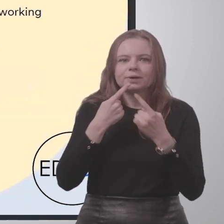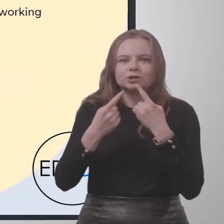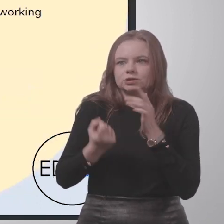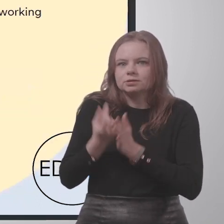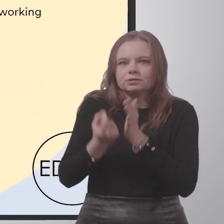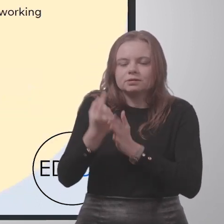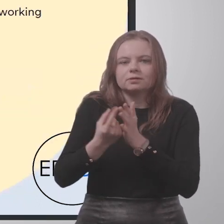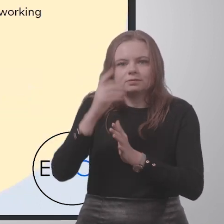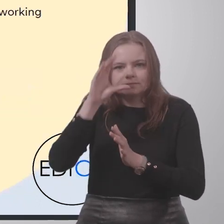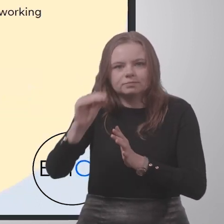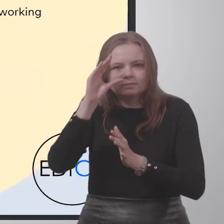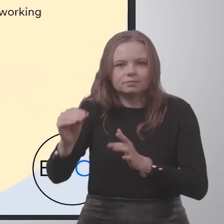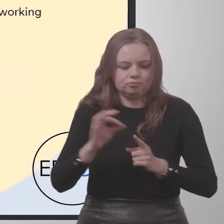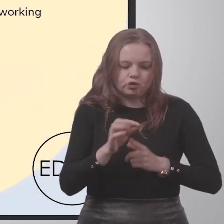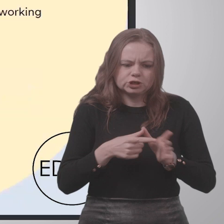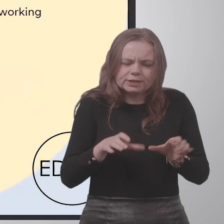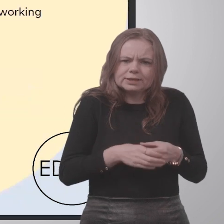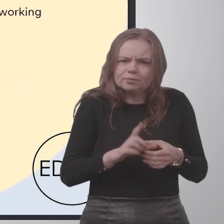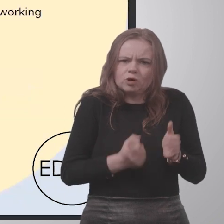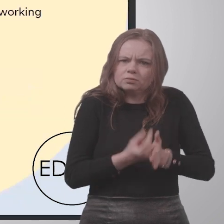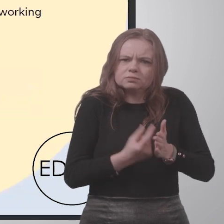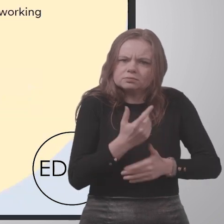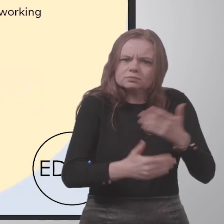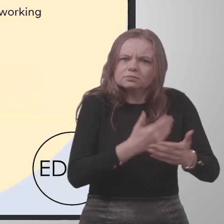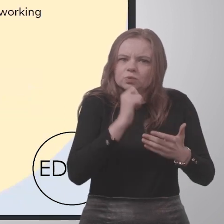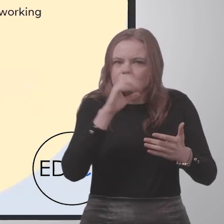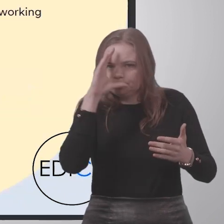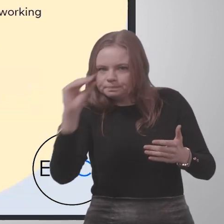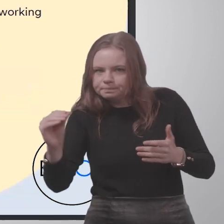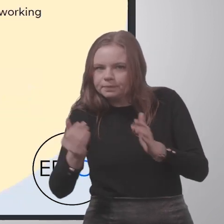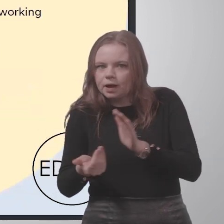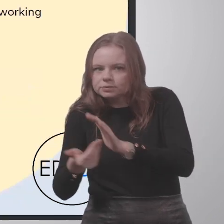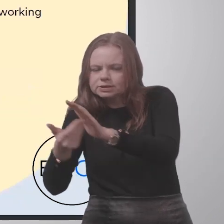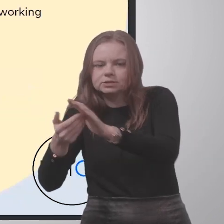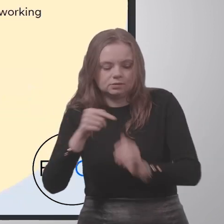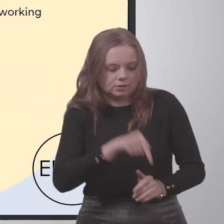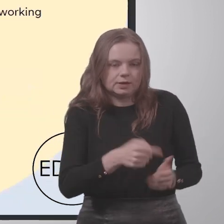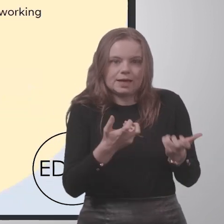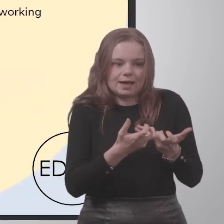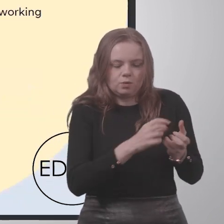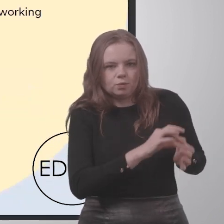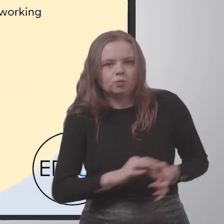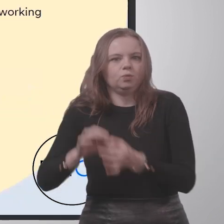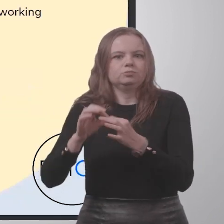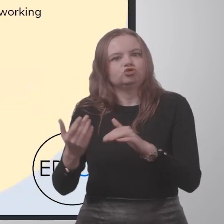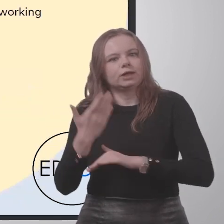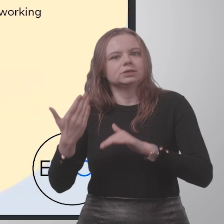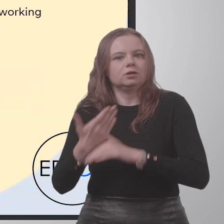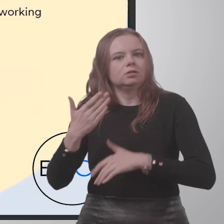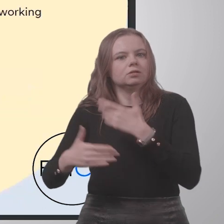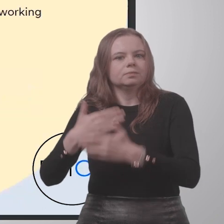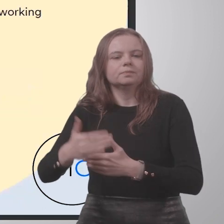that's happening, the things that are happening within the project team, and how this is correlating and translating in the practical